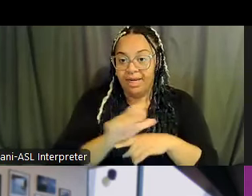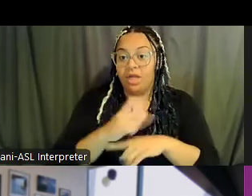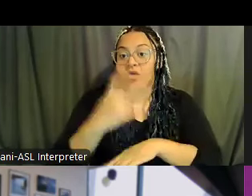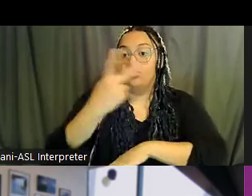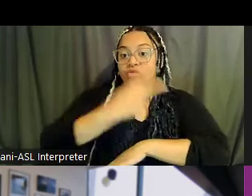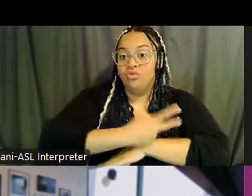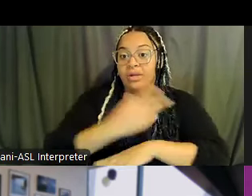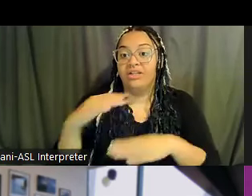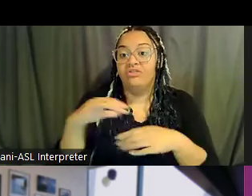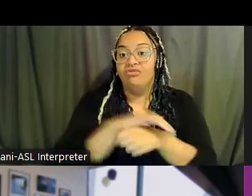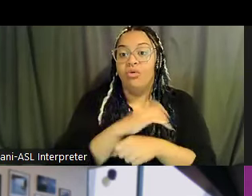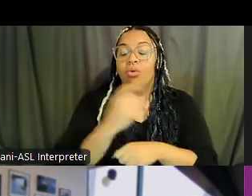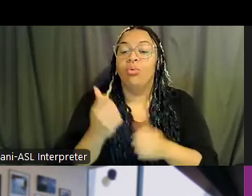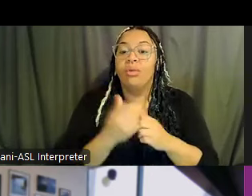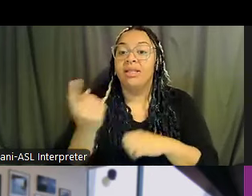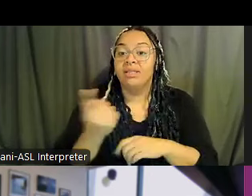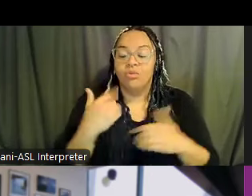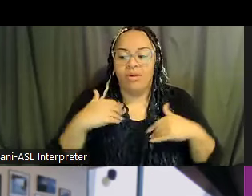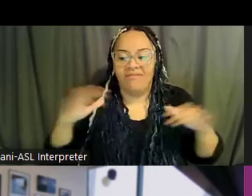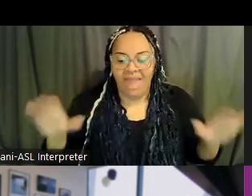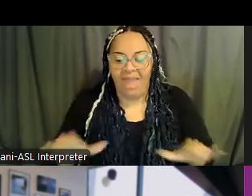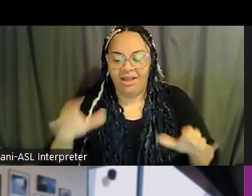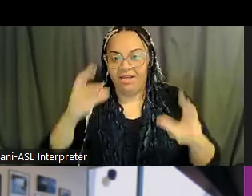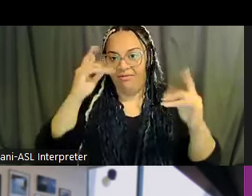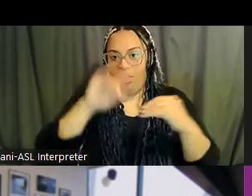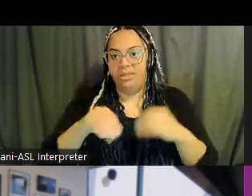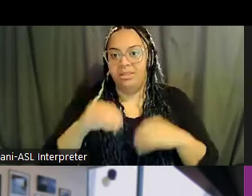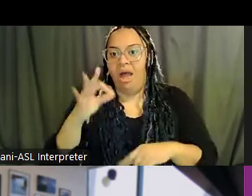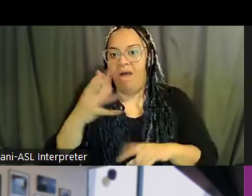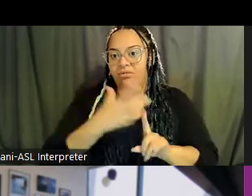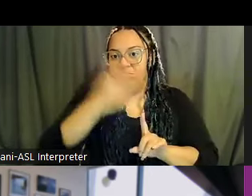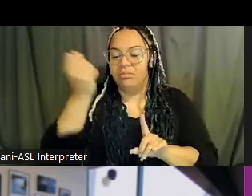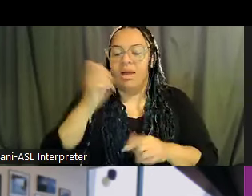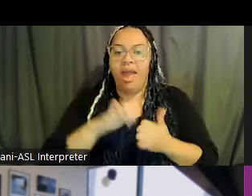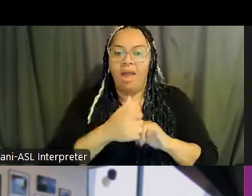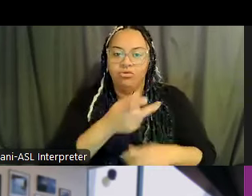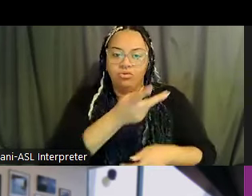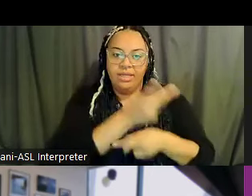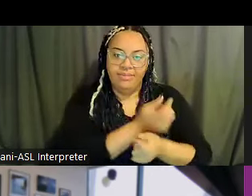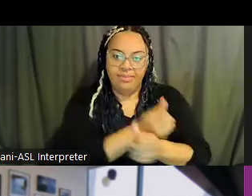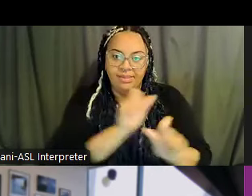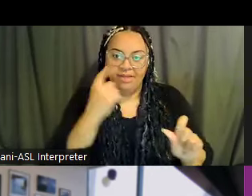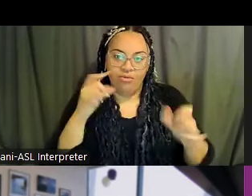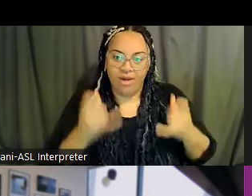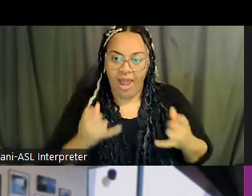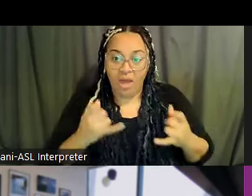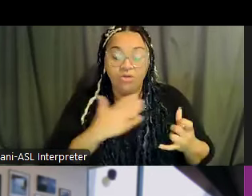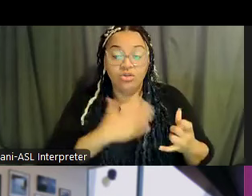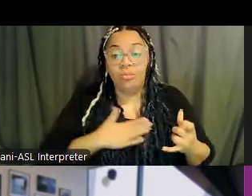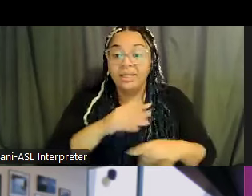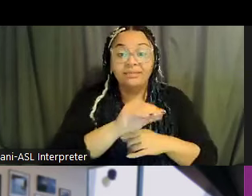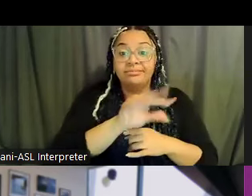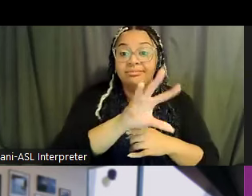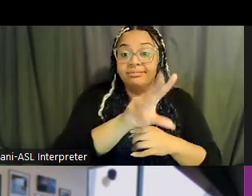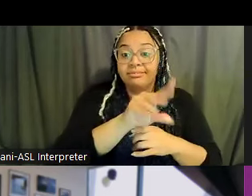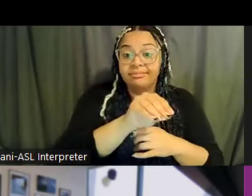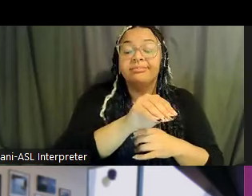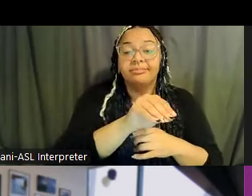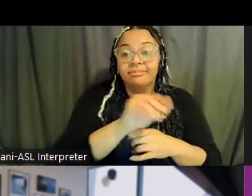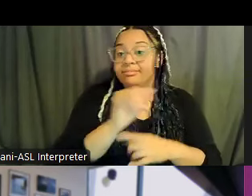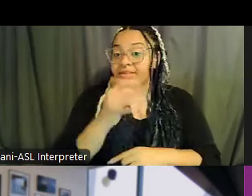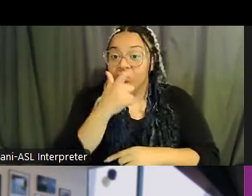use with someone who is having active thoughts of suicide and to help keep them safe for now. So go ahead and please scan the QR code if